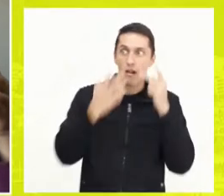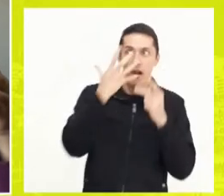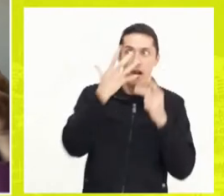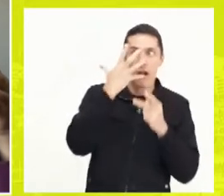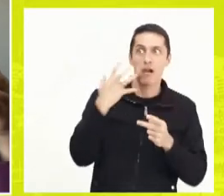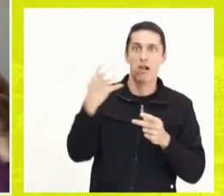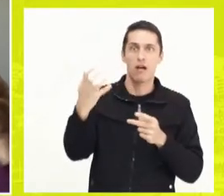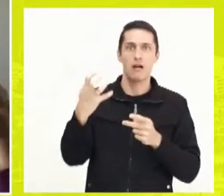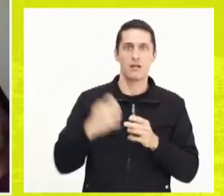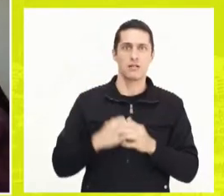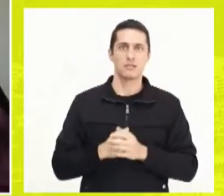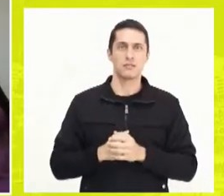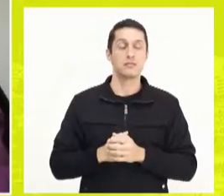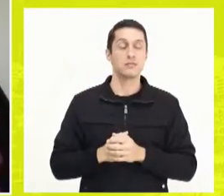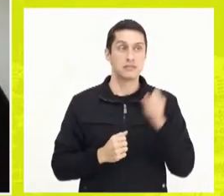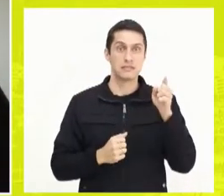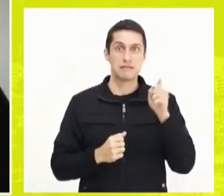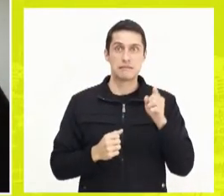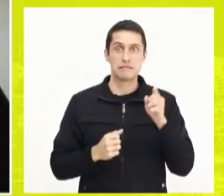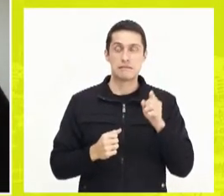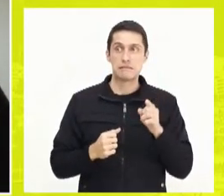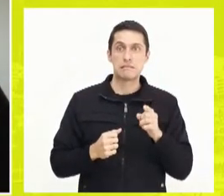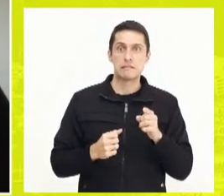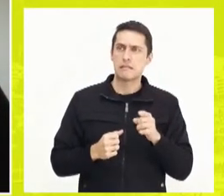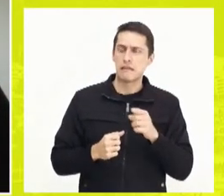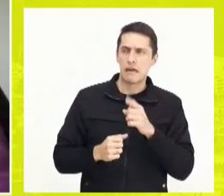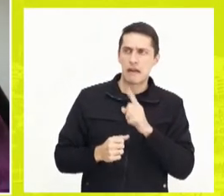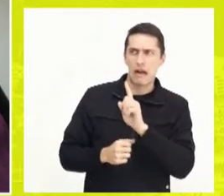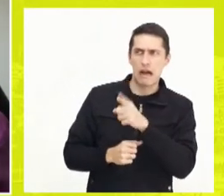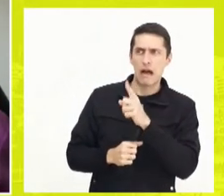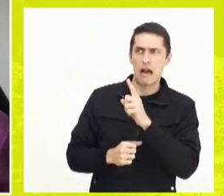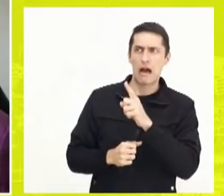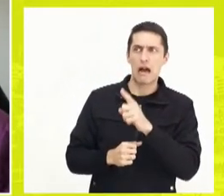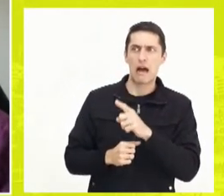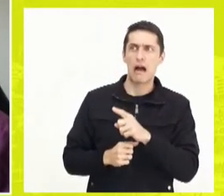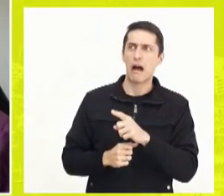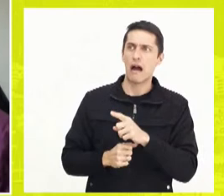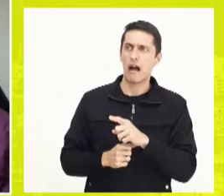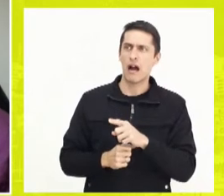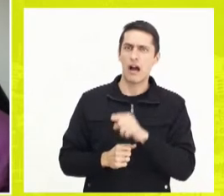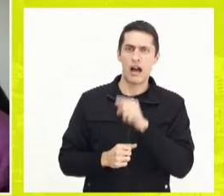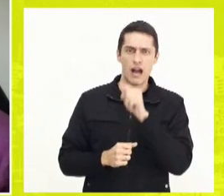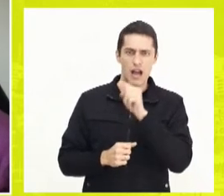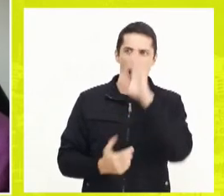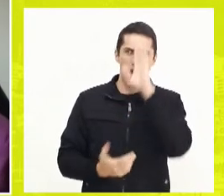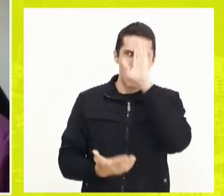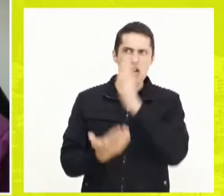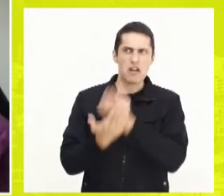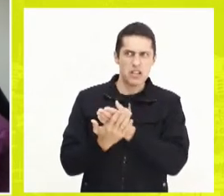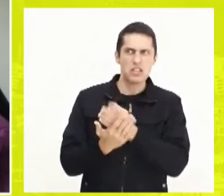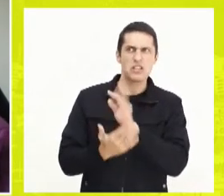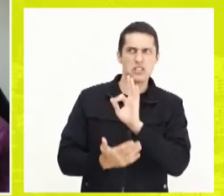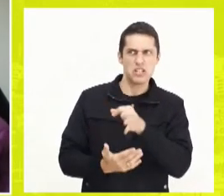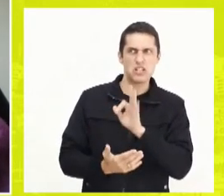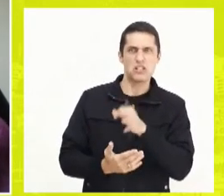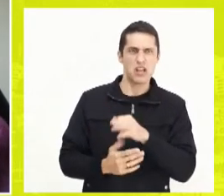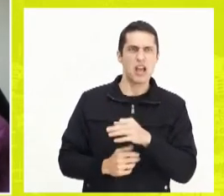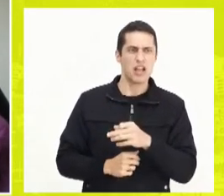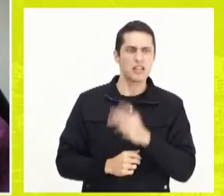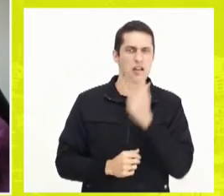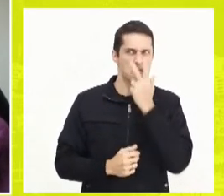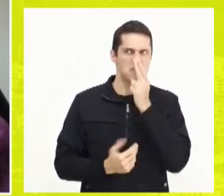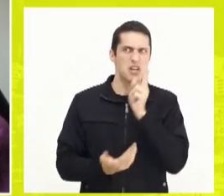people to understand or to perceive that content